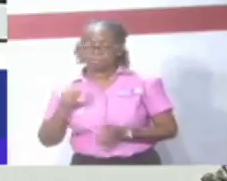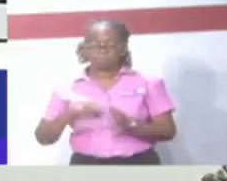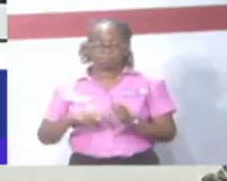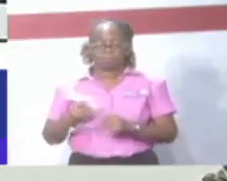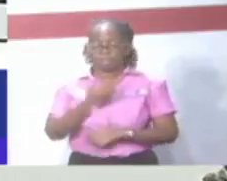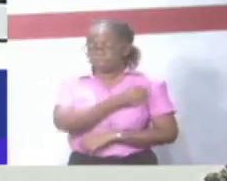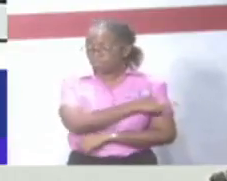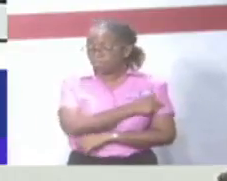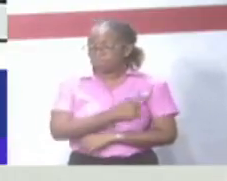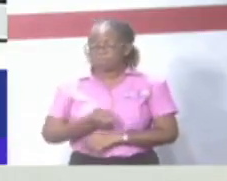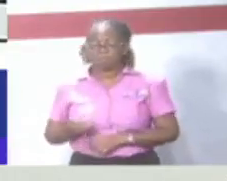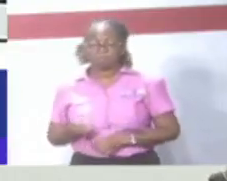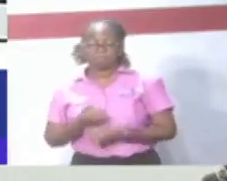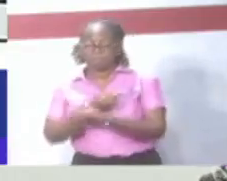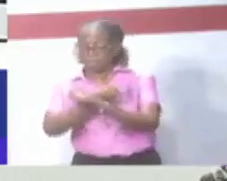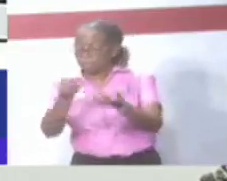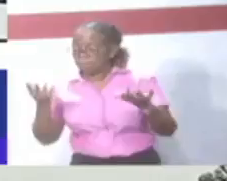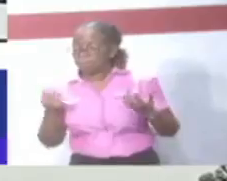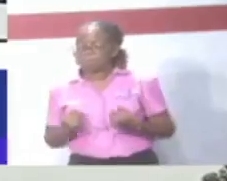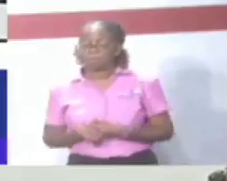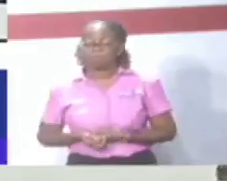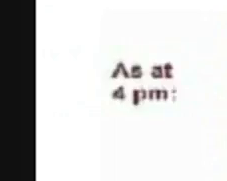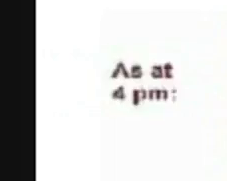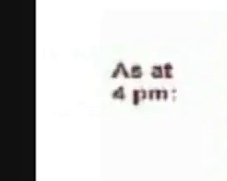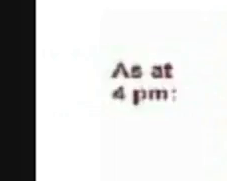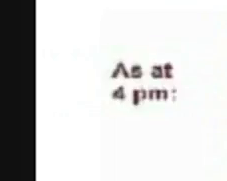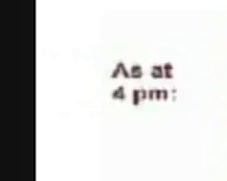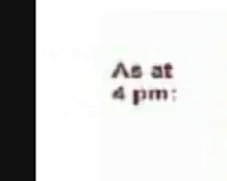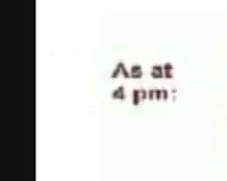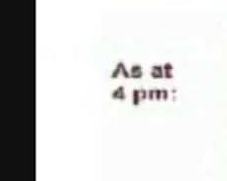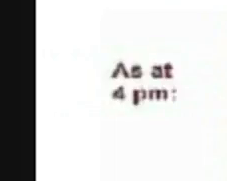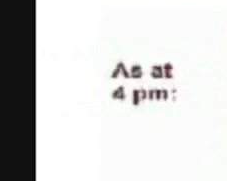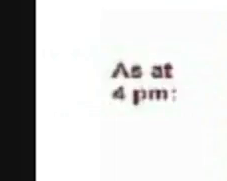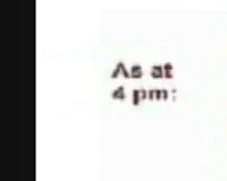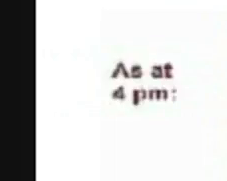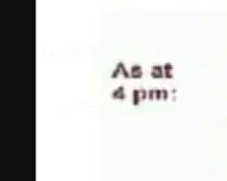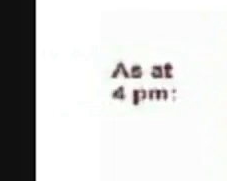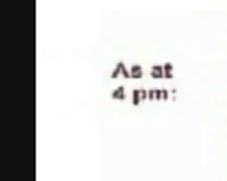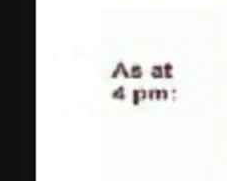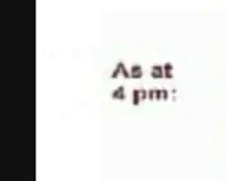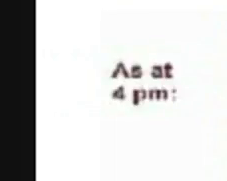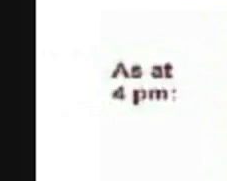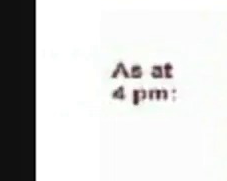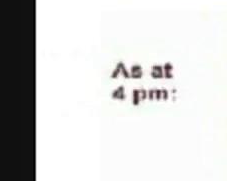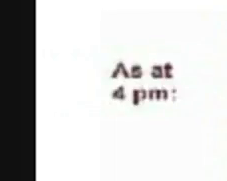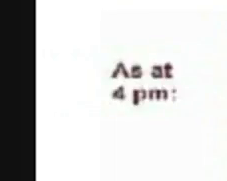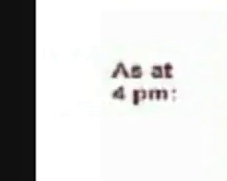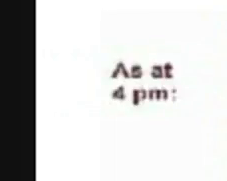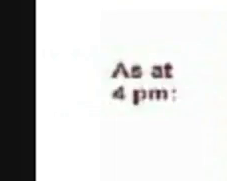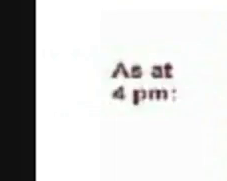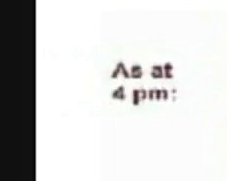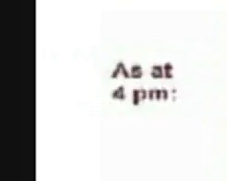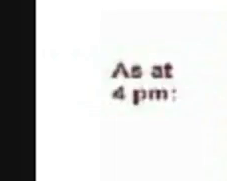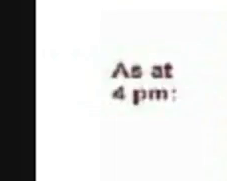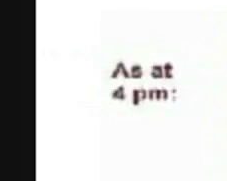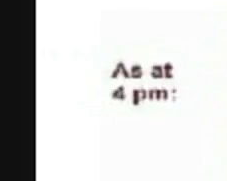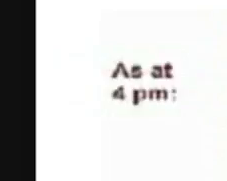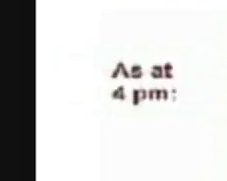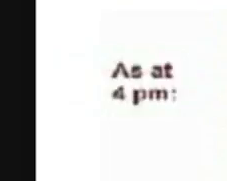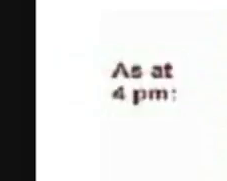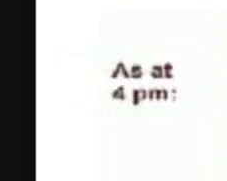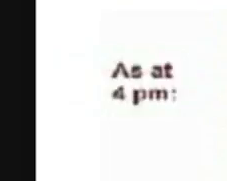today. The first part of my presentation will be the media release, and we refer to media release